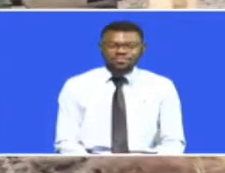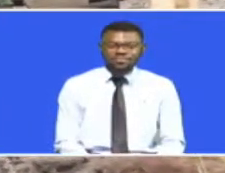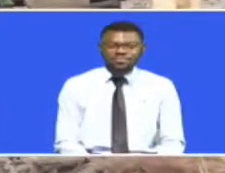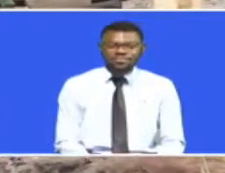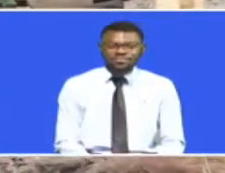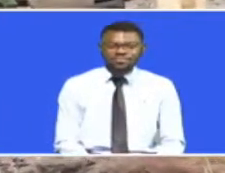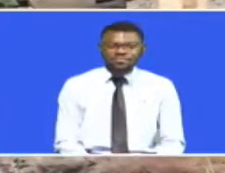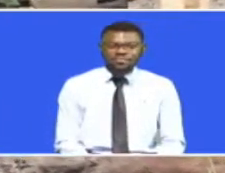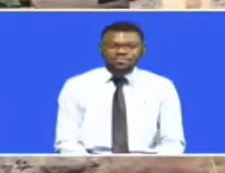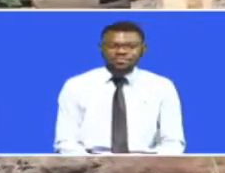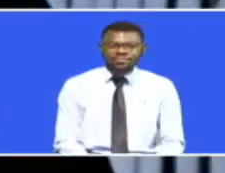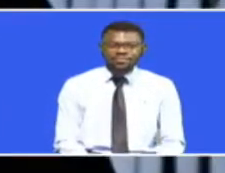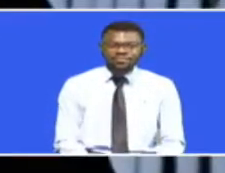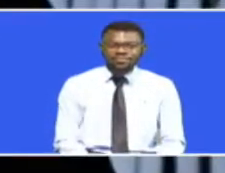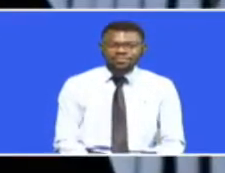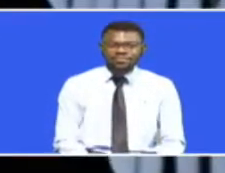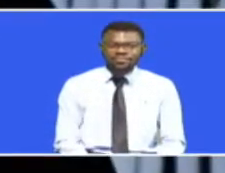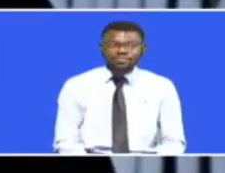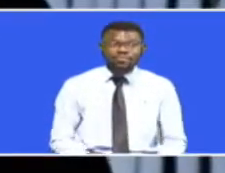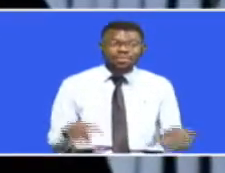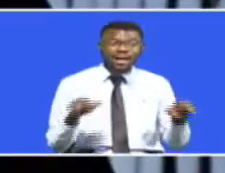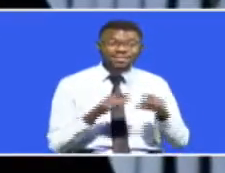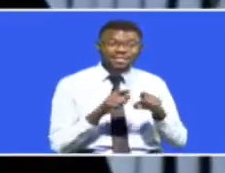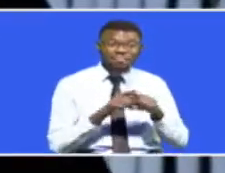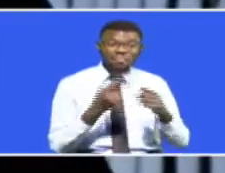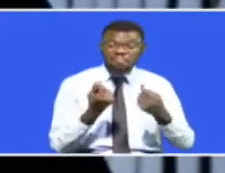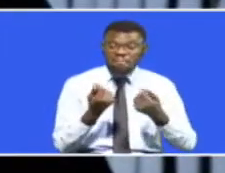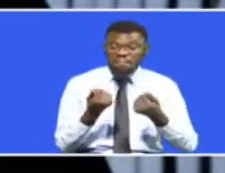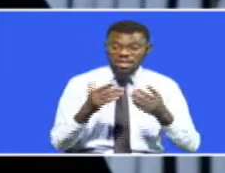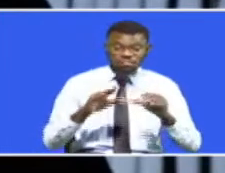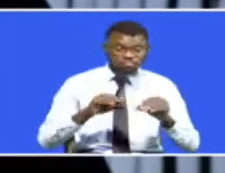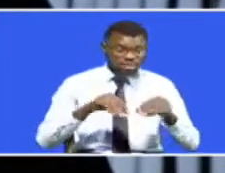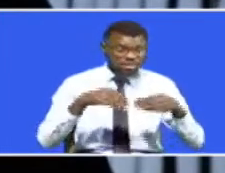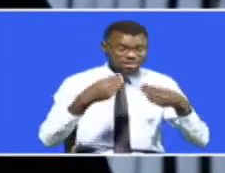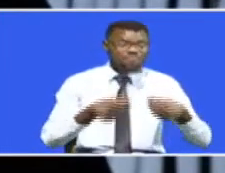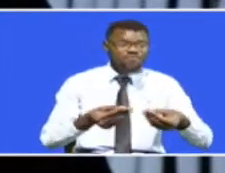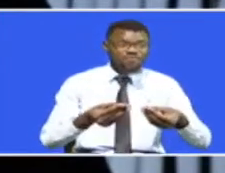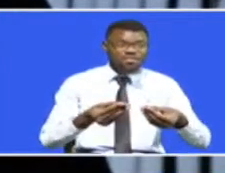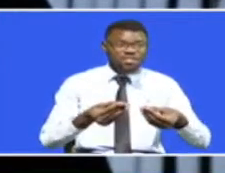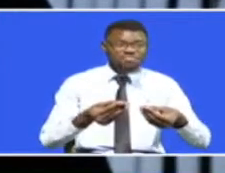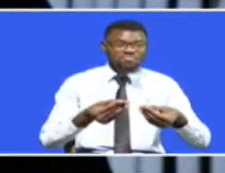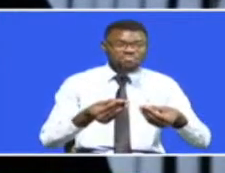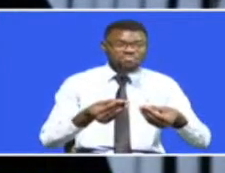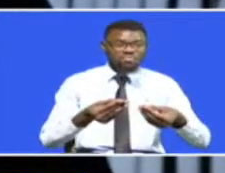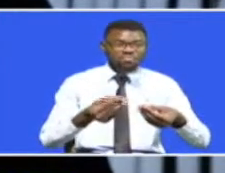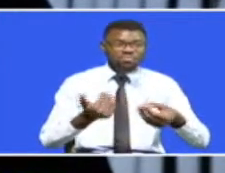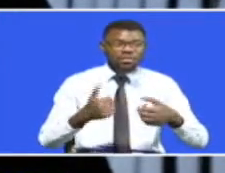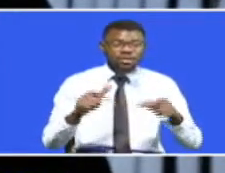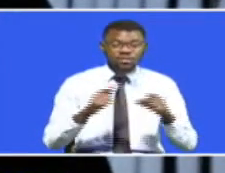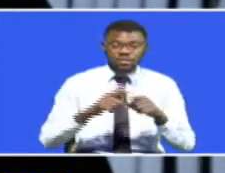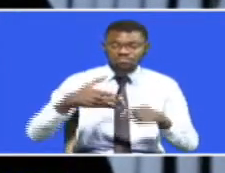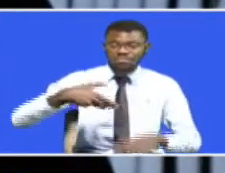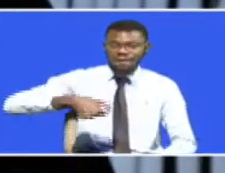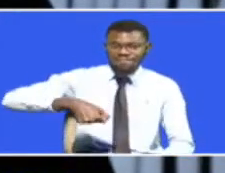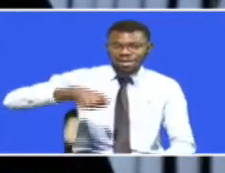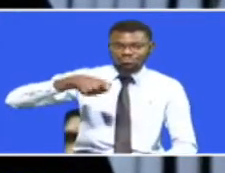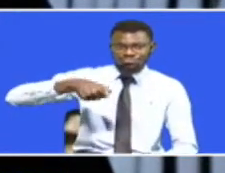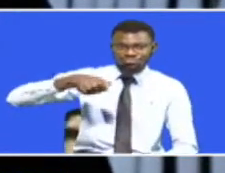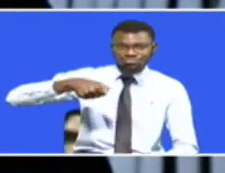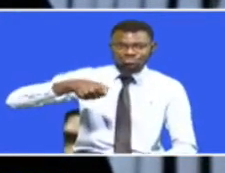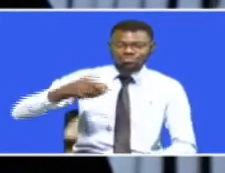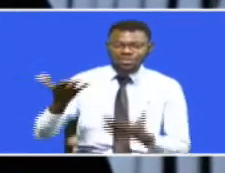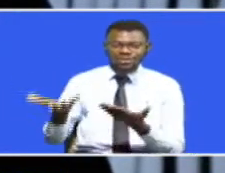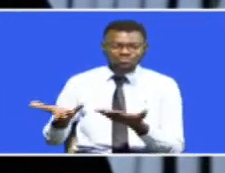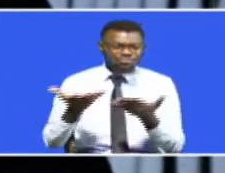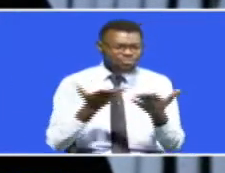Ikisha kuja, wanapeana pesa, lori narudi, then sasa hii mgutu ndiye nenea natengeneza kitu inaitwa